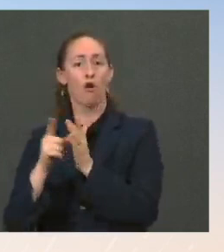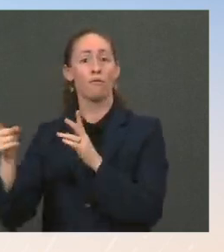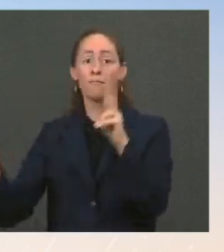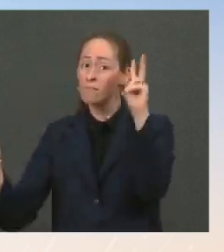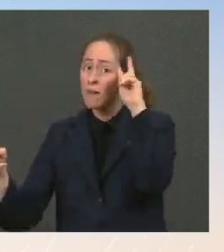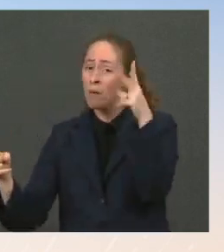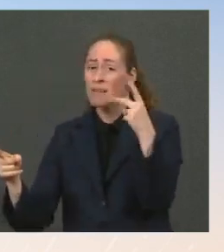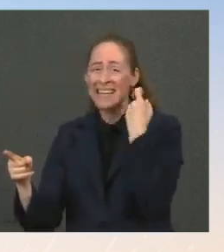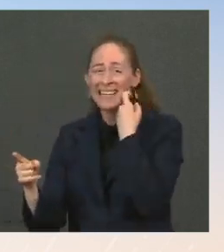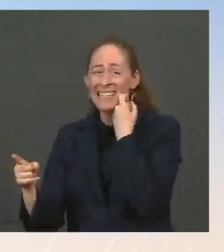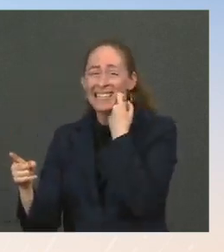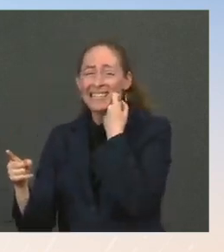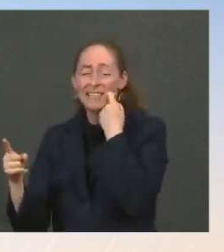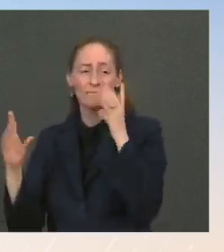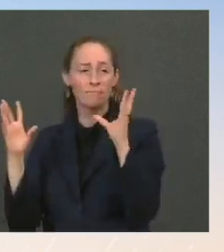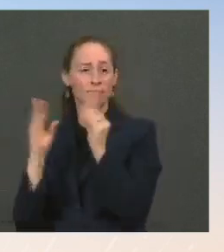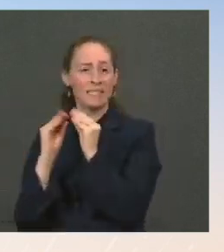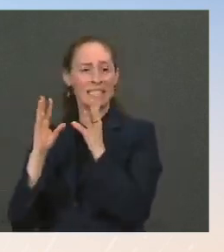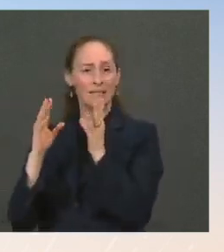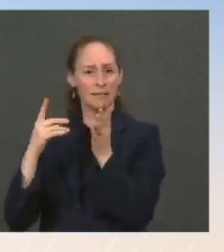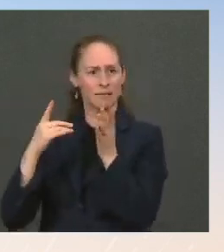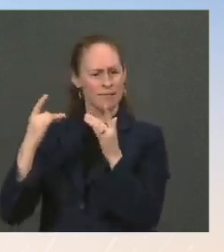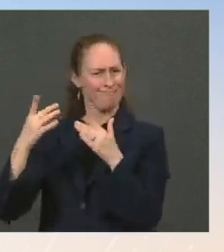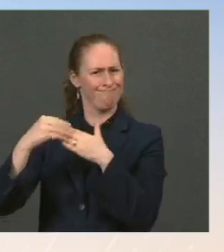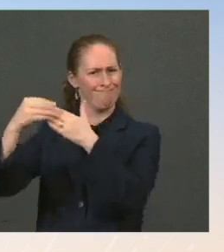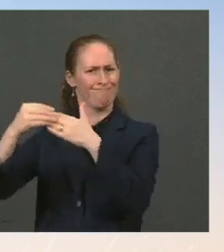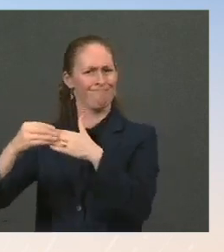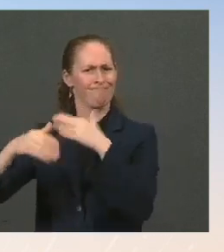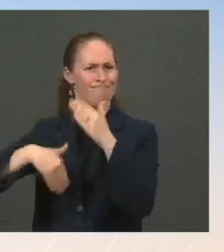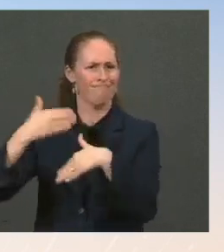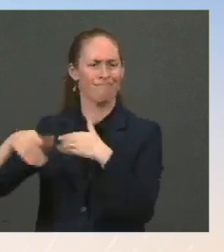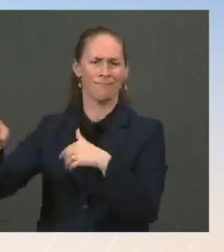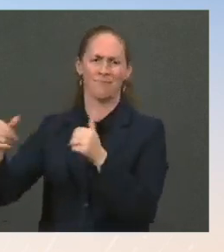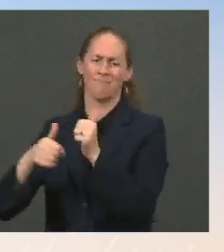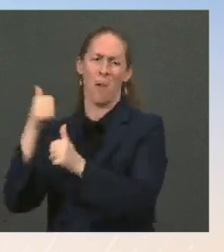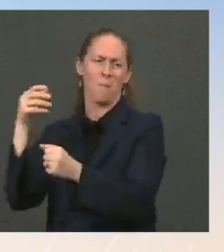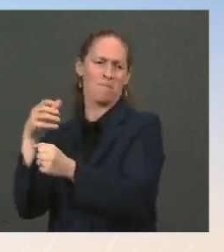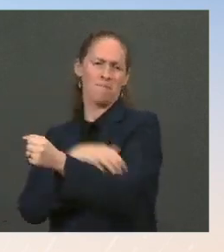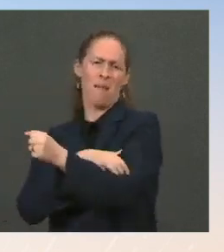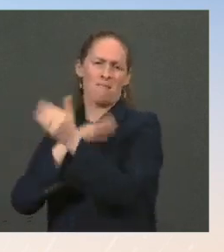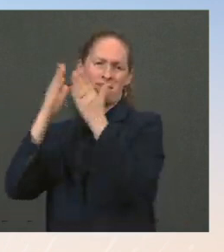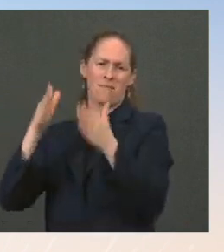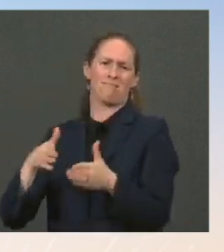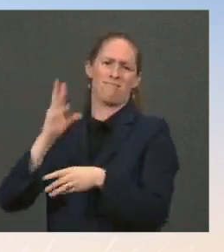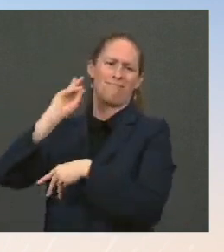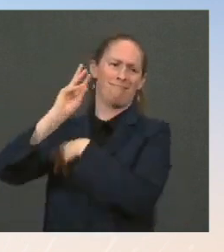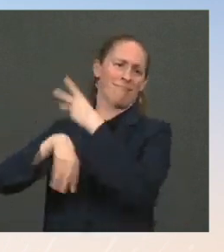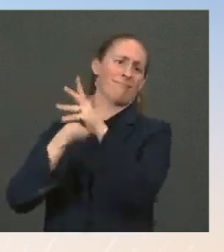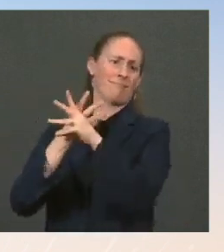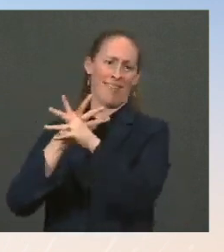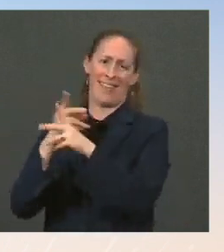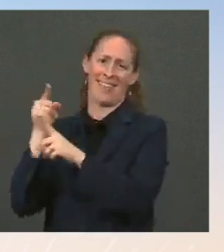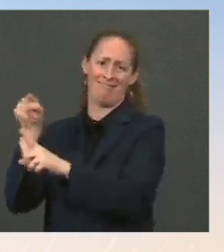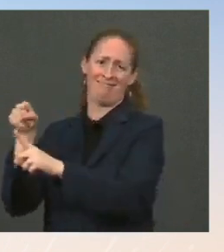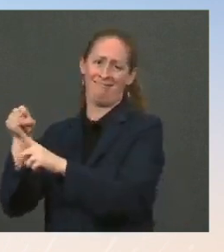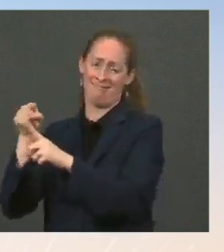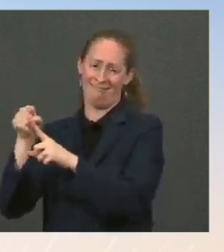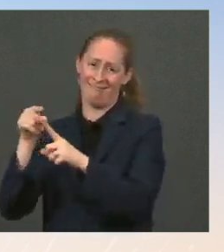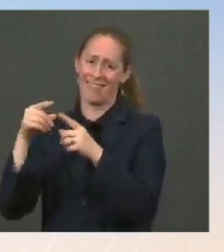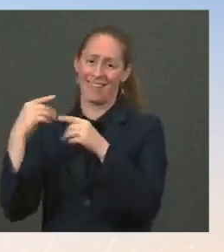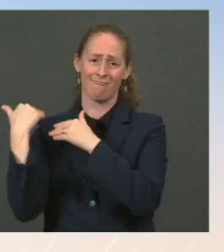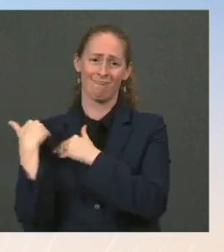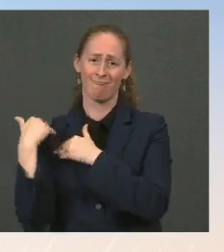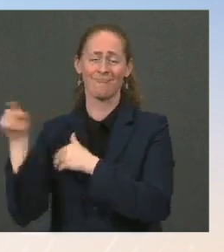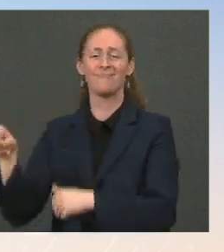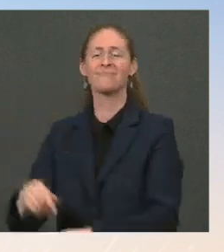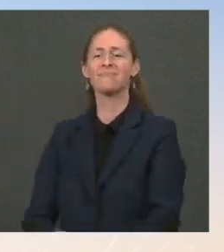is in the lead on this effort as one of the most powerful people in this country, maybe even in the world, leading this effort. I mean,